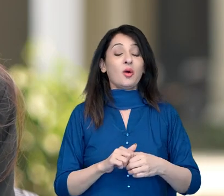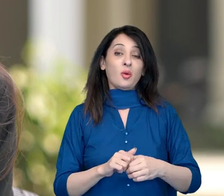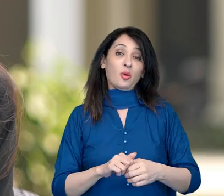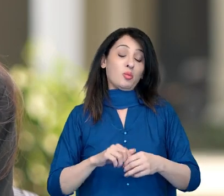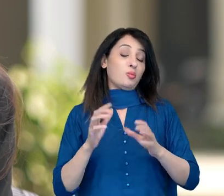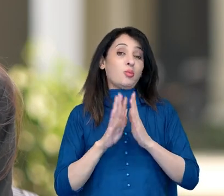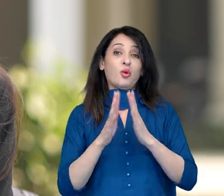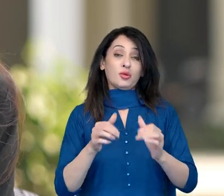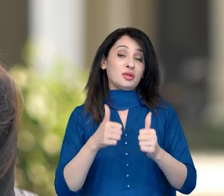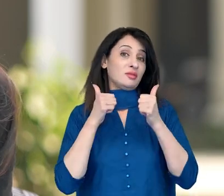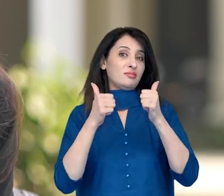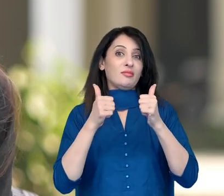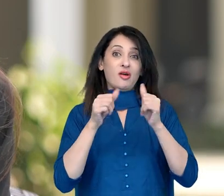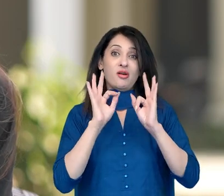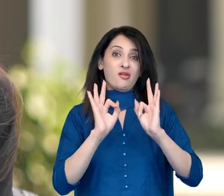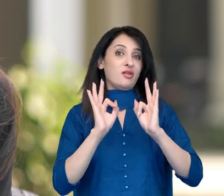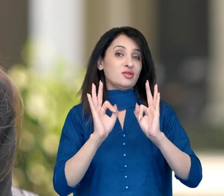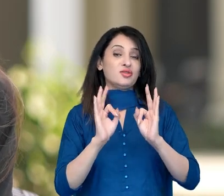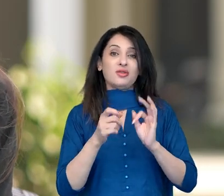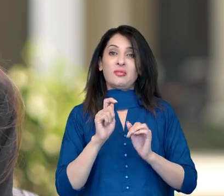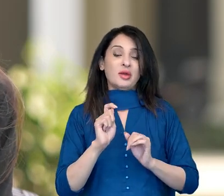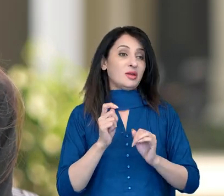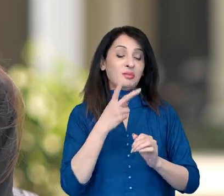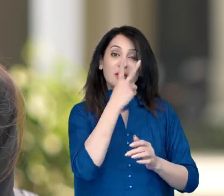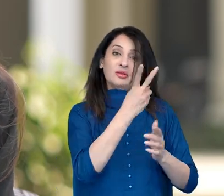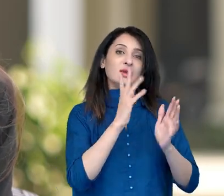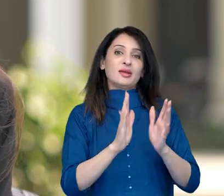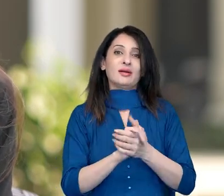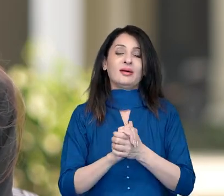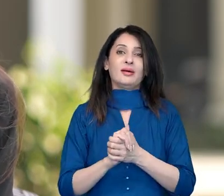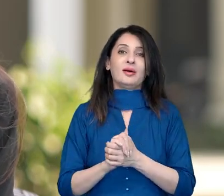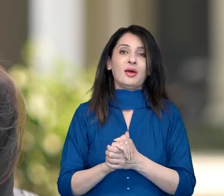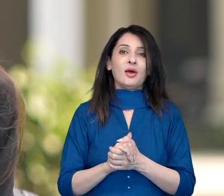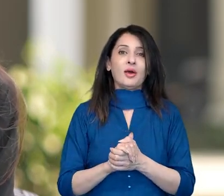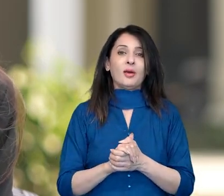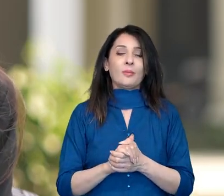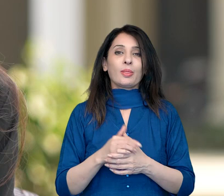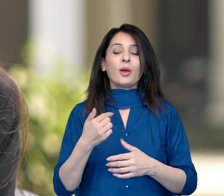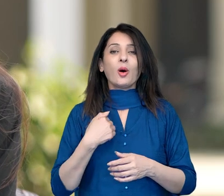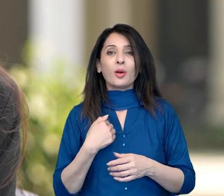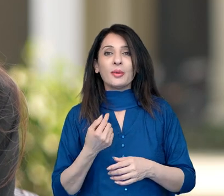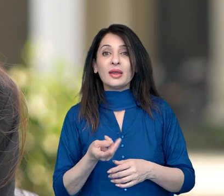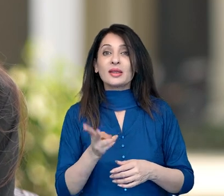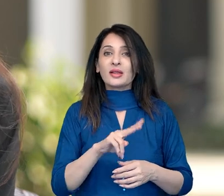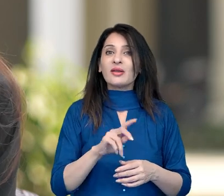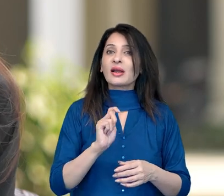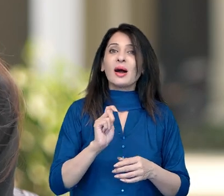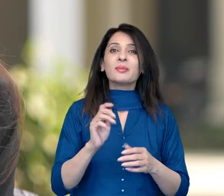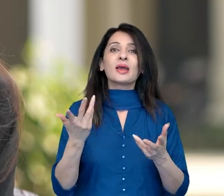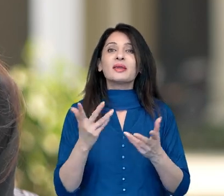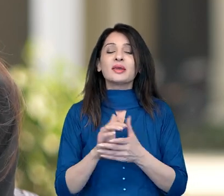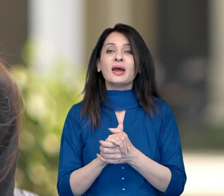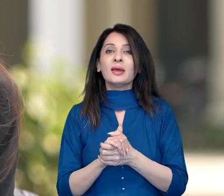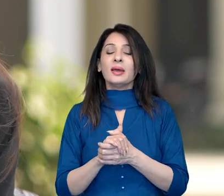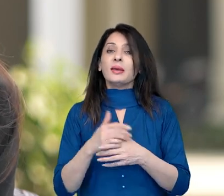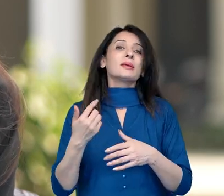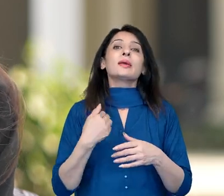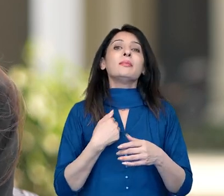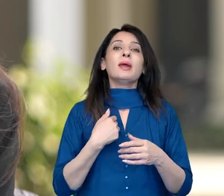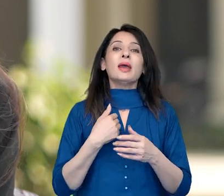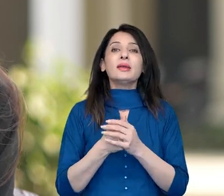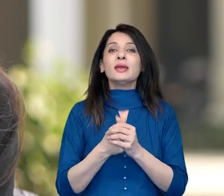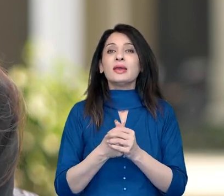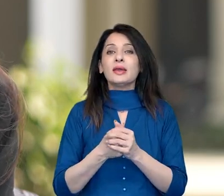was a wonderful experience. I'm never forgetting that experience in my whole life. And I also worked in the labs at Virginia Tech and